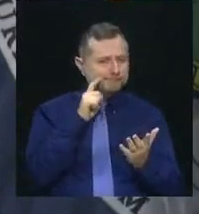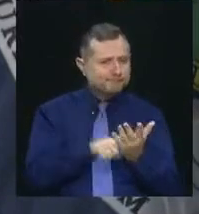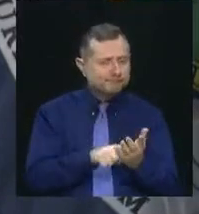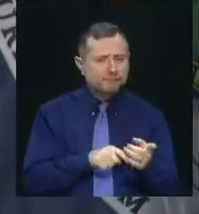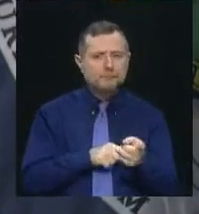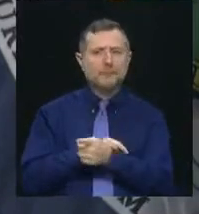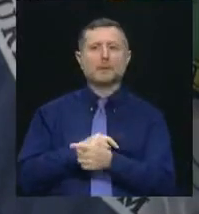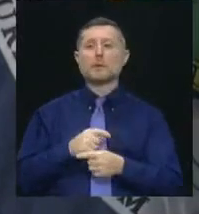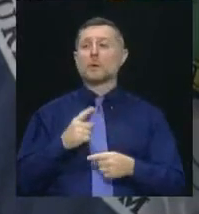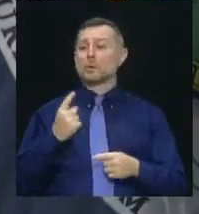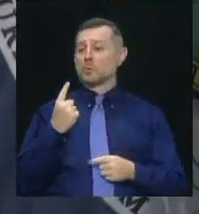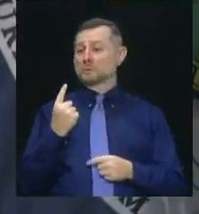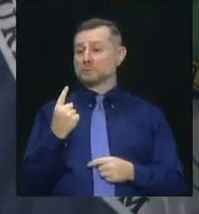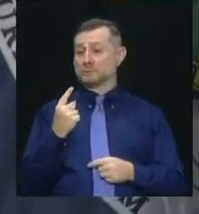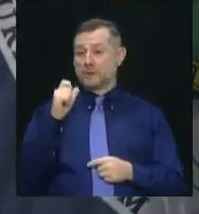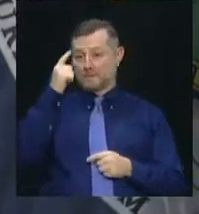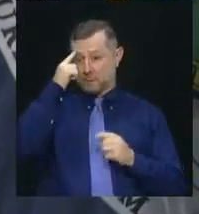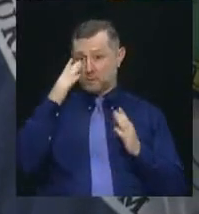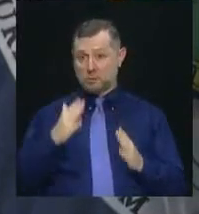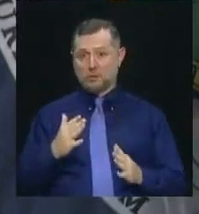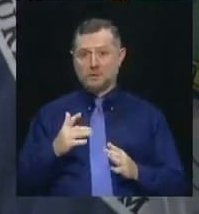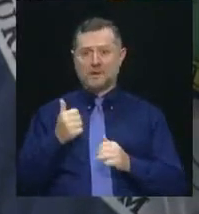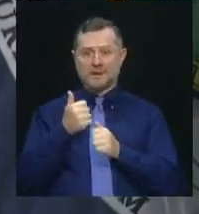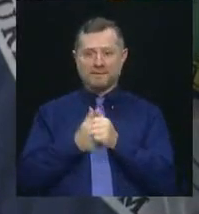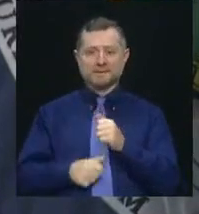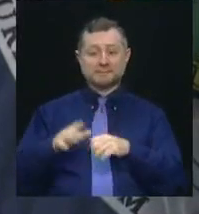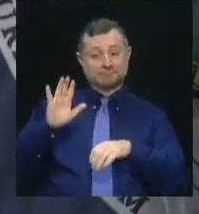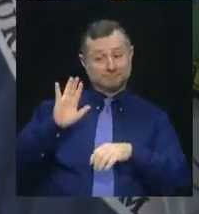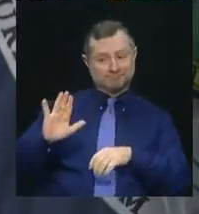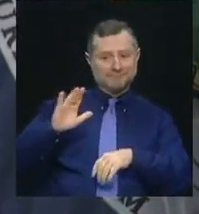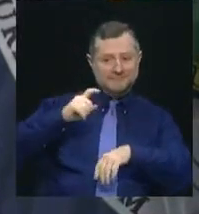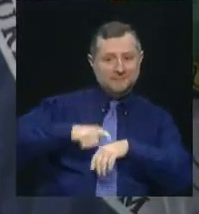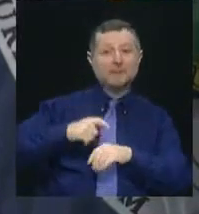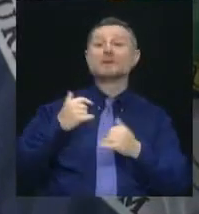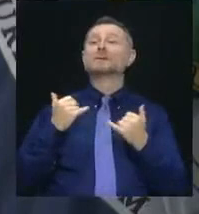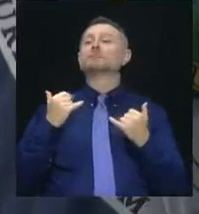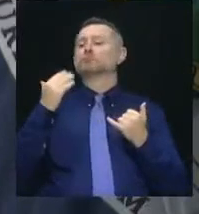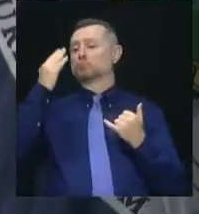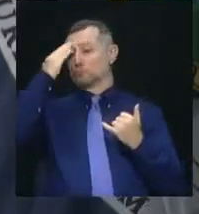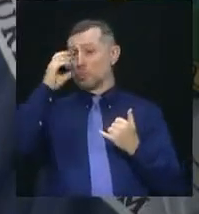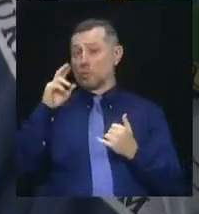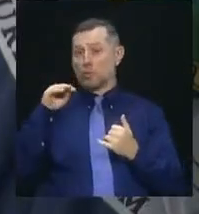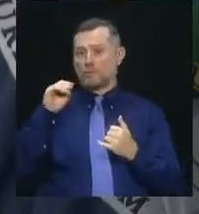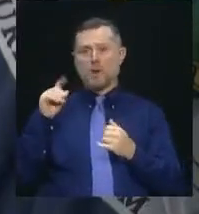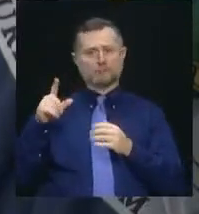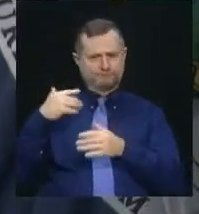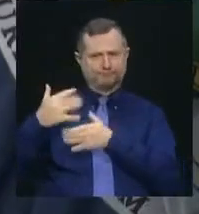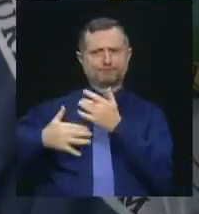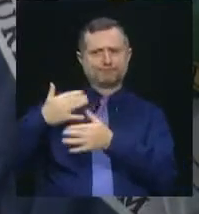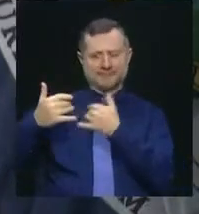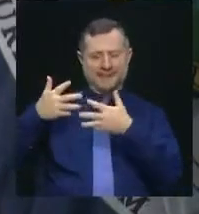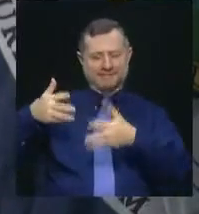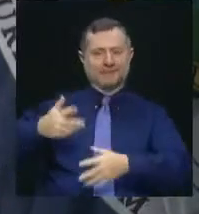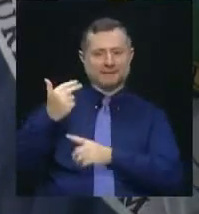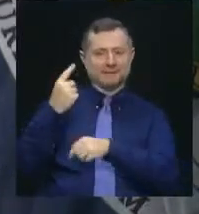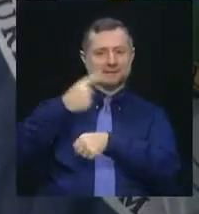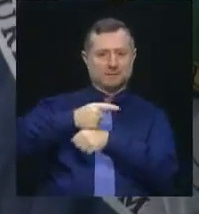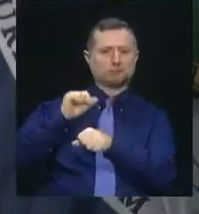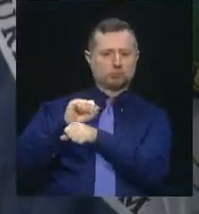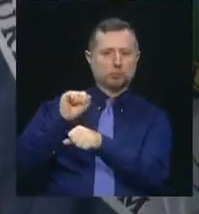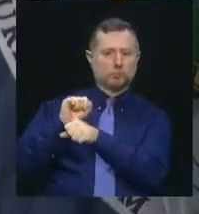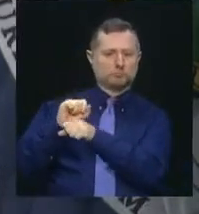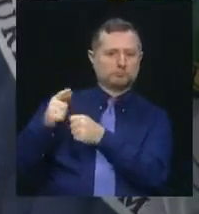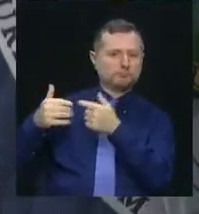Governor Cuomo will continue to be the governor for the next 13 days. That does not mean that I'm not fully engaged with the healthcare partners, the